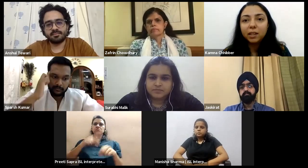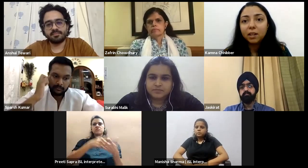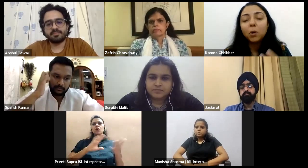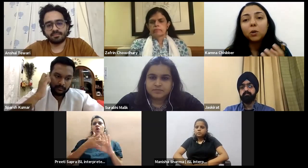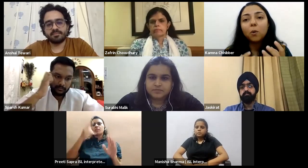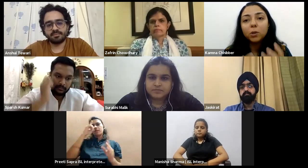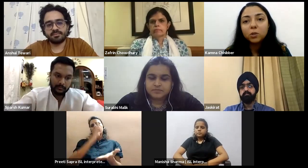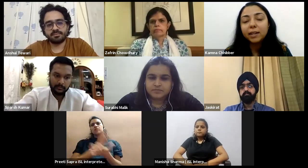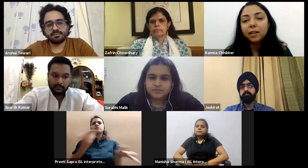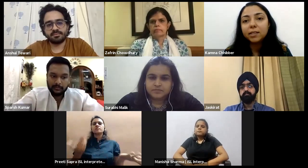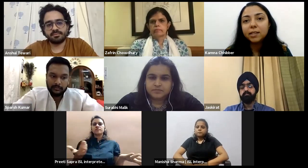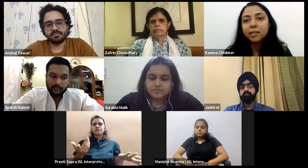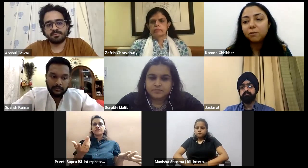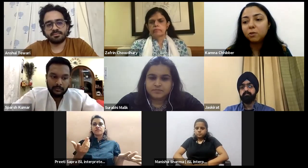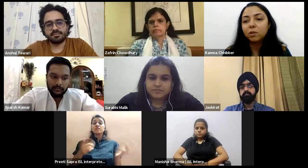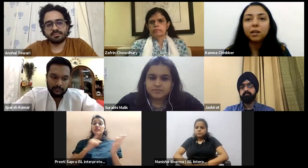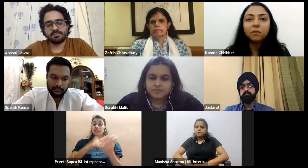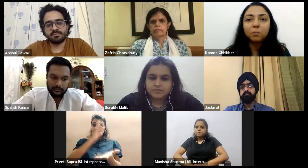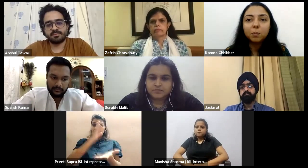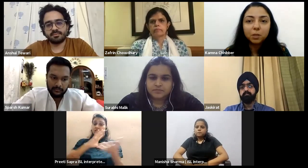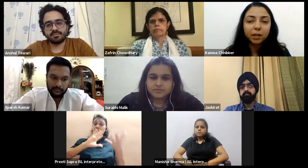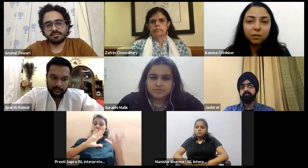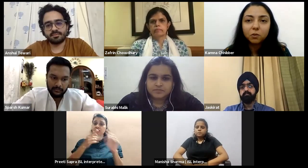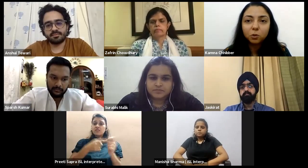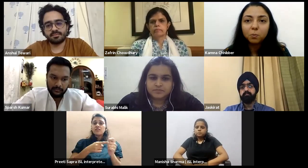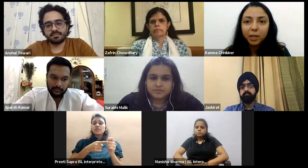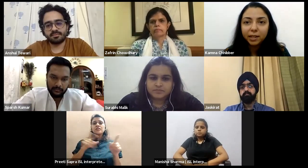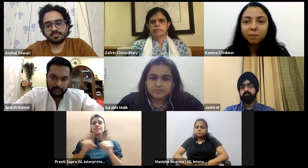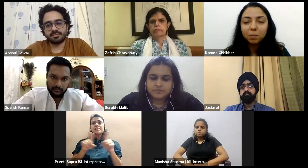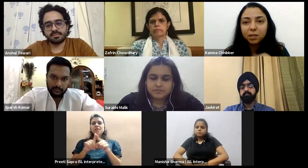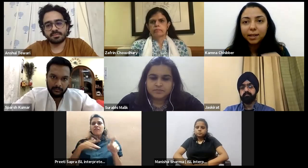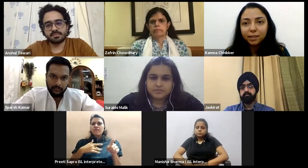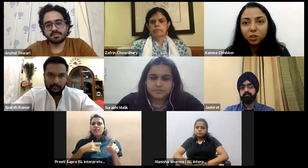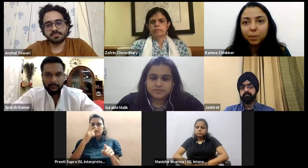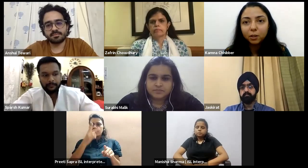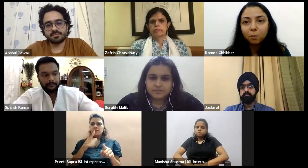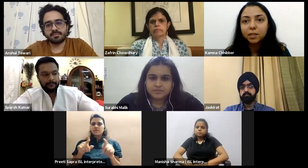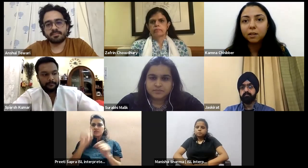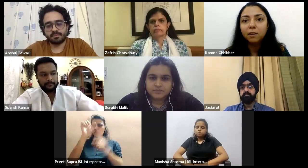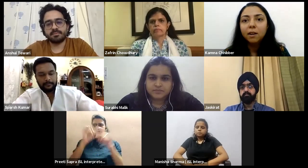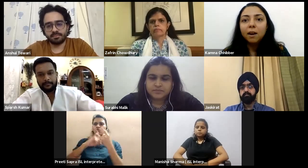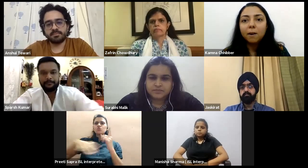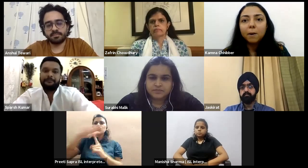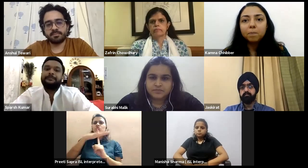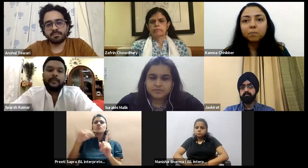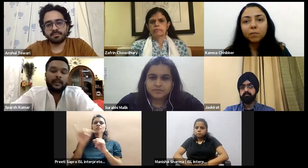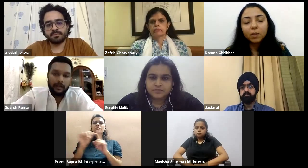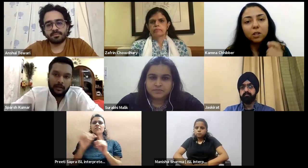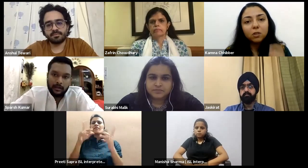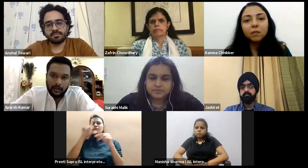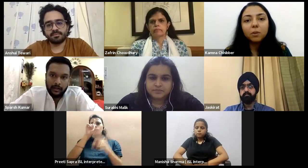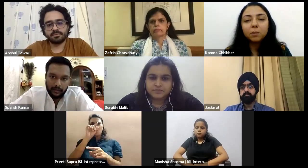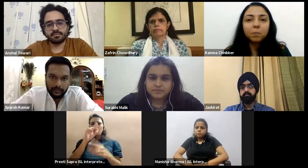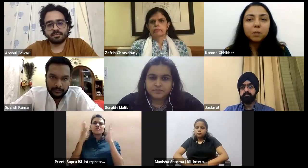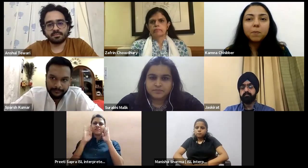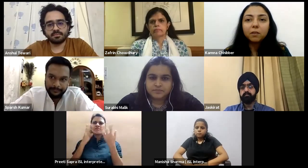creeping in. Now, what also that does is, if you're looking at it from the perspective of social media, and I may be slightly jumping topics here, when you're